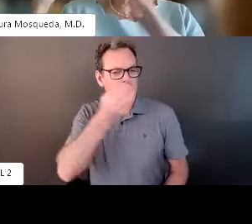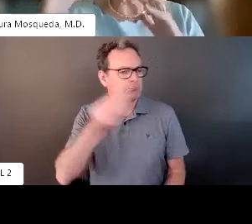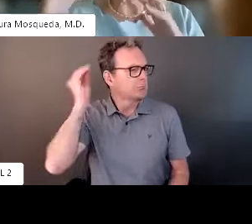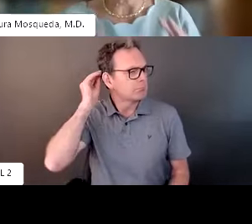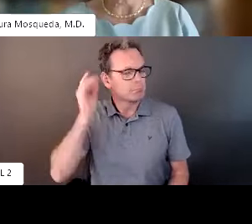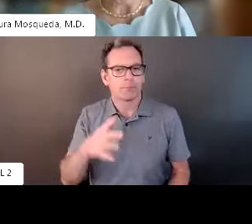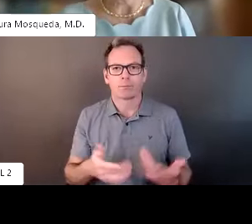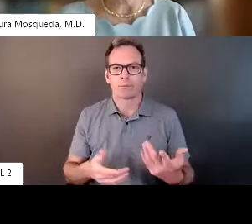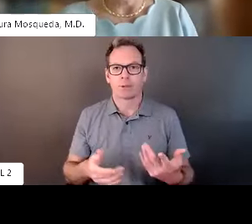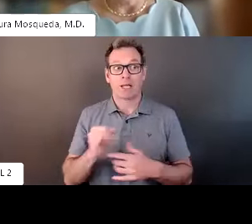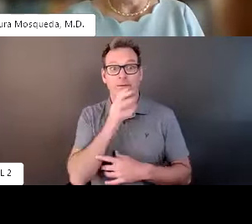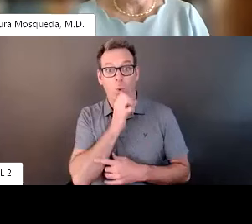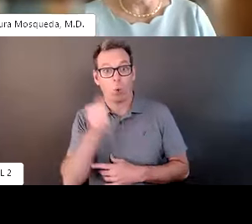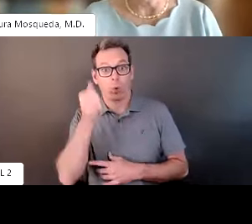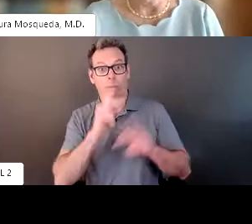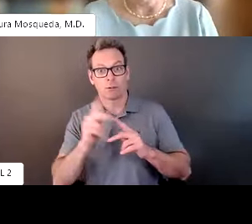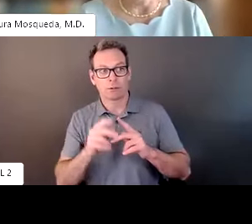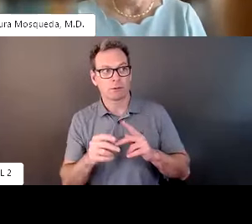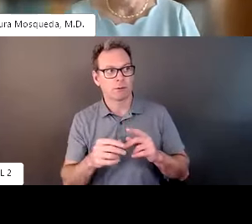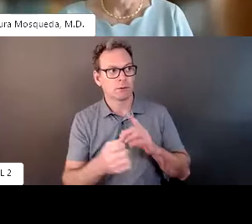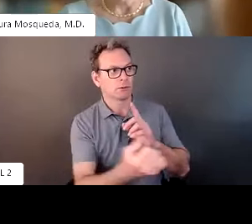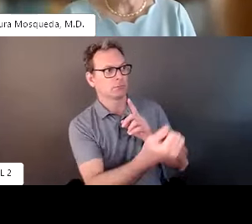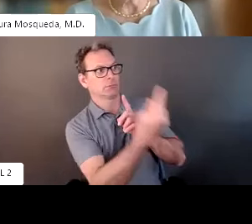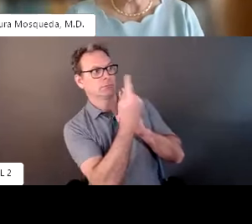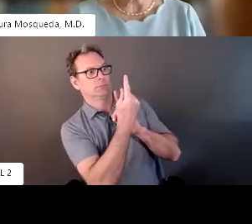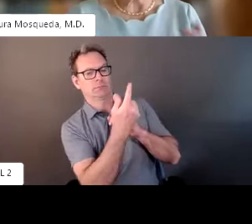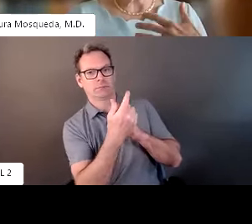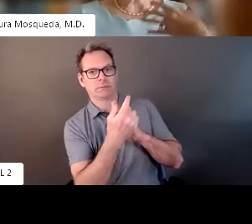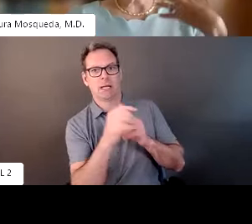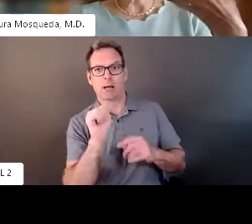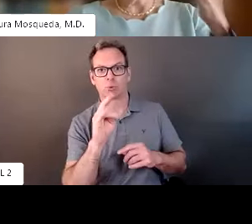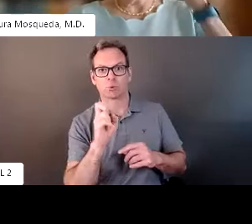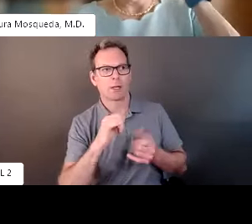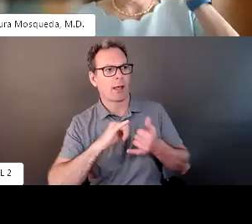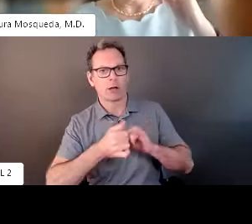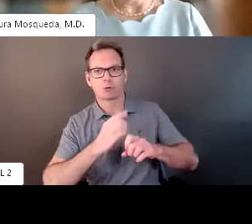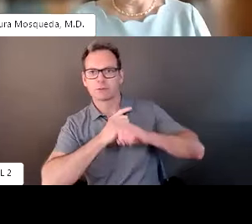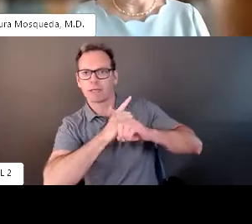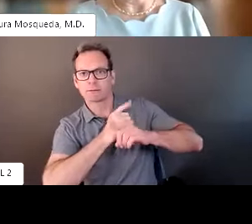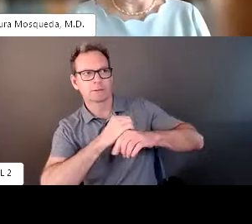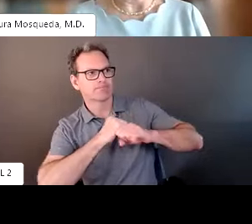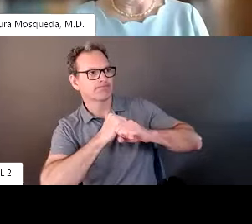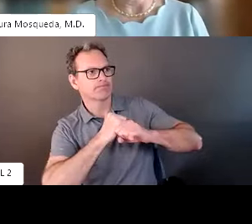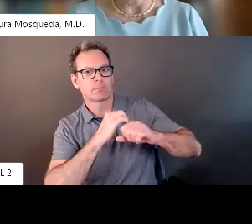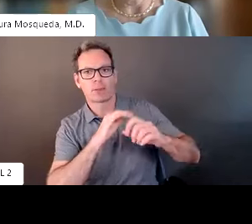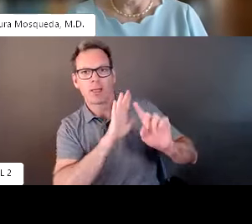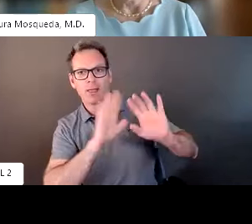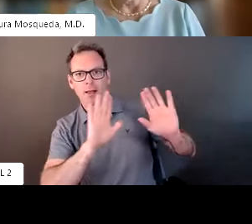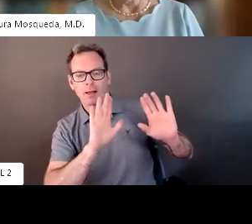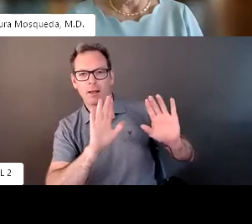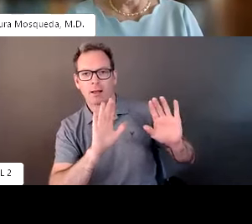to defend ourselves from abuse. It might be emotionally harder to defend